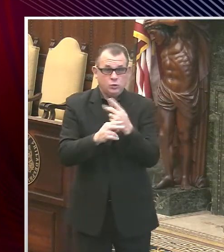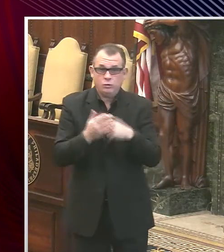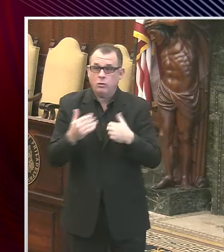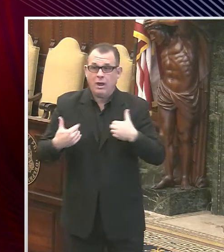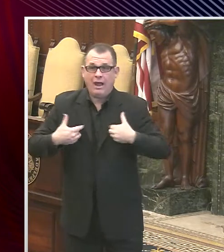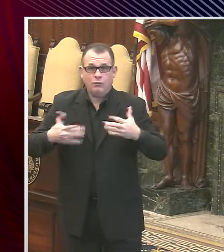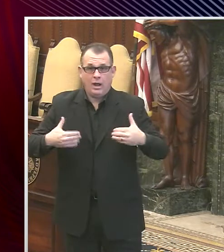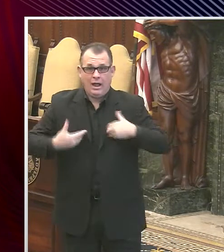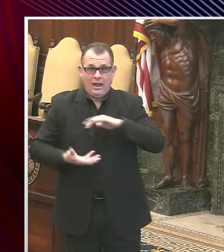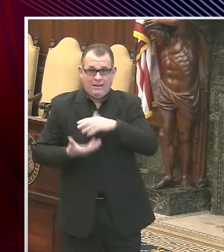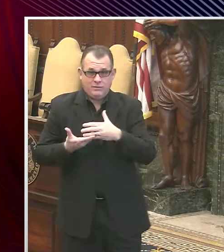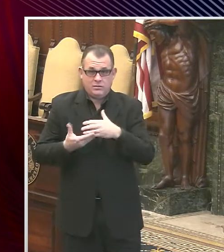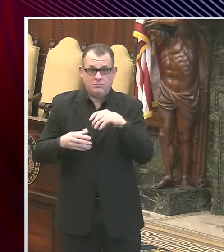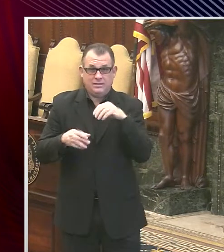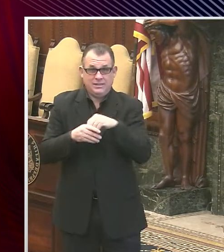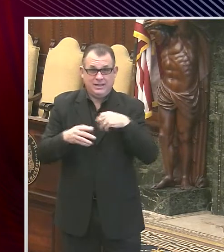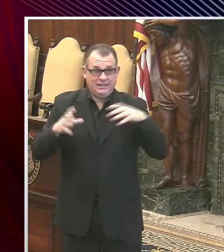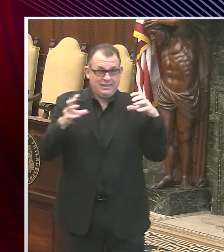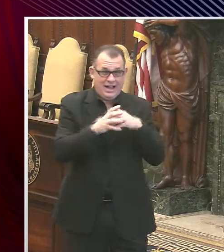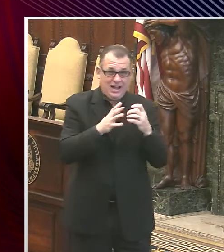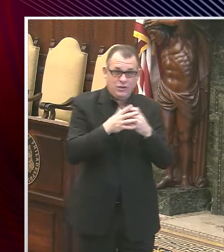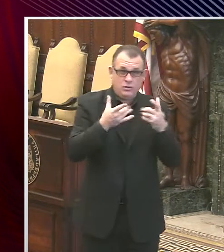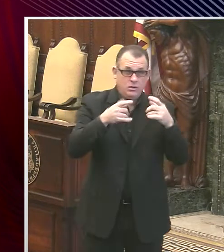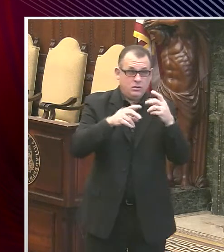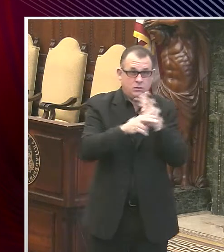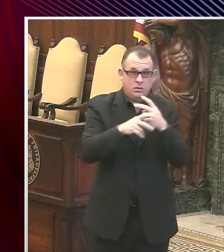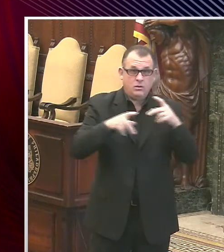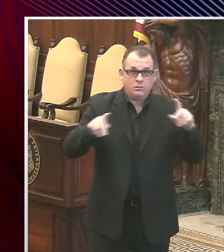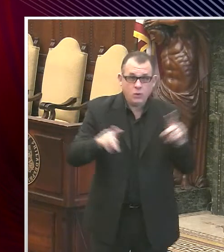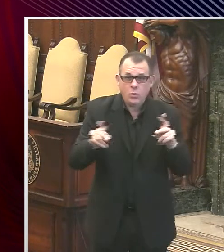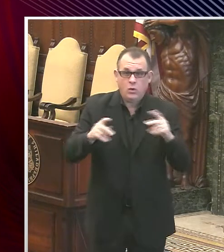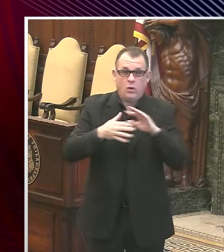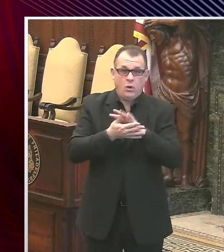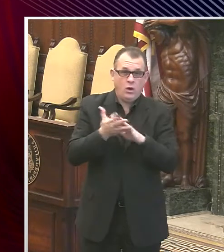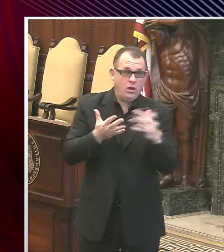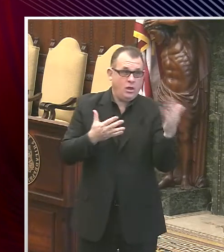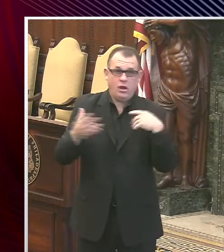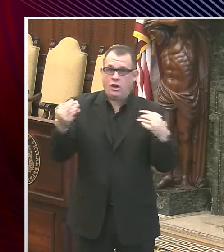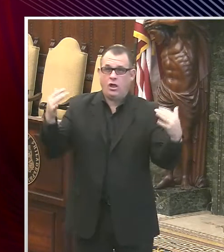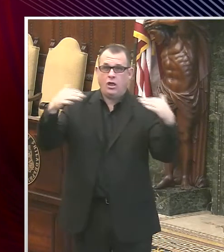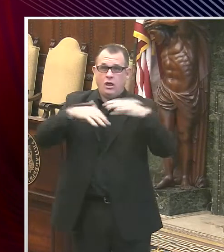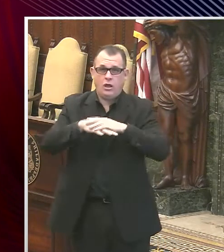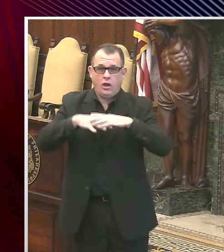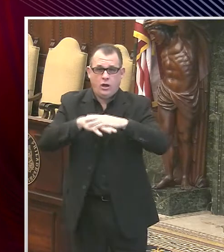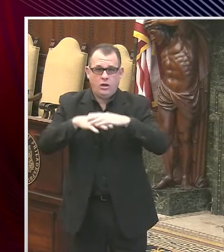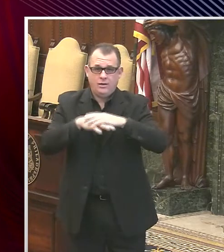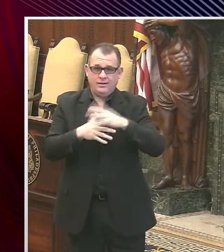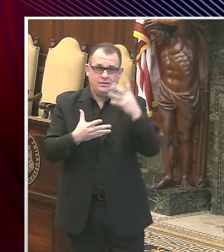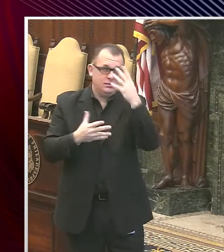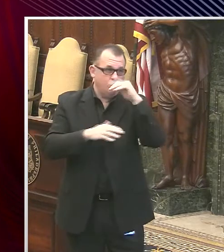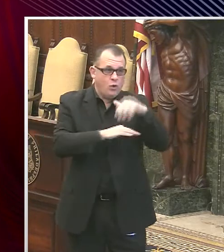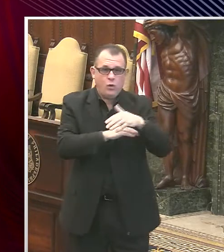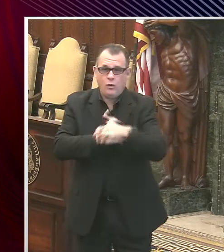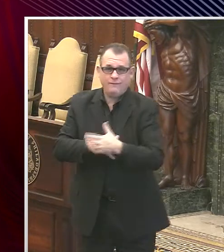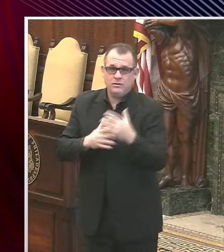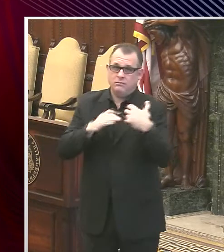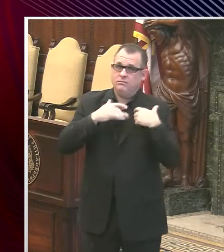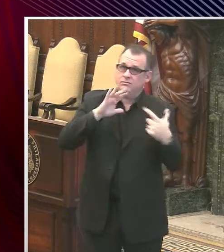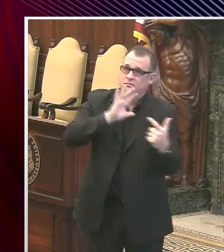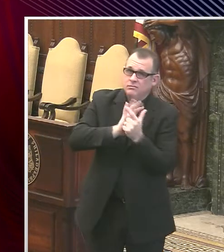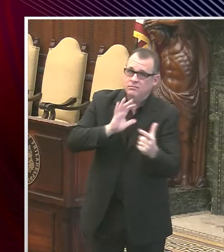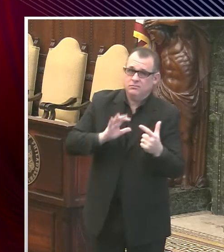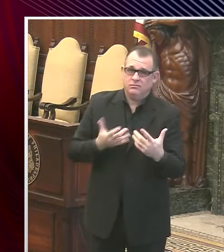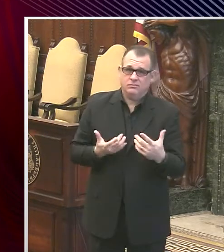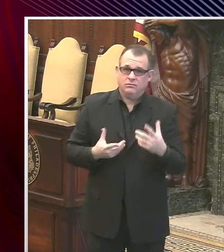have. That means no indoor gatherings, no parties, no inviting friends over, no inviting relatives over, no sleepovers for the